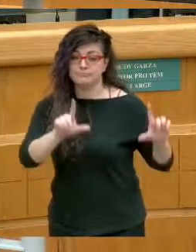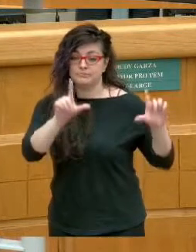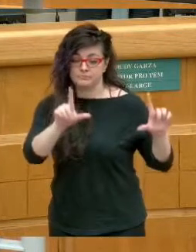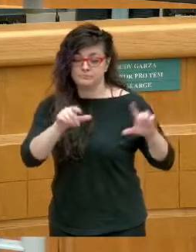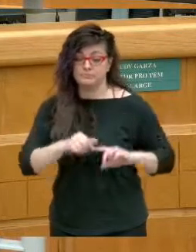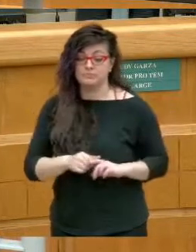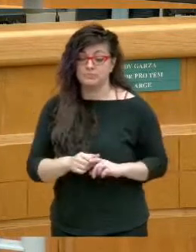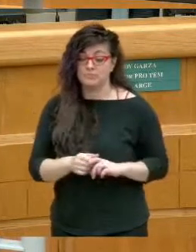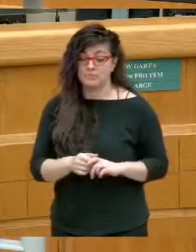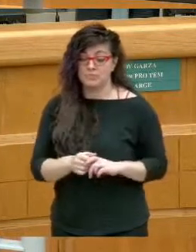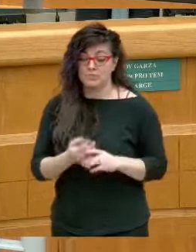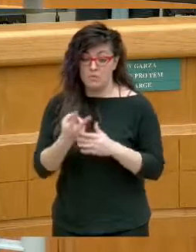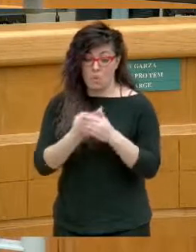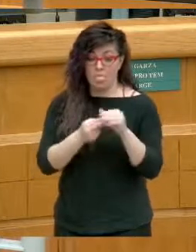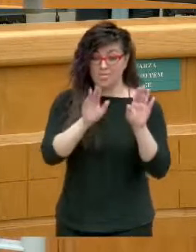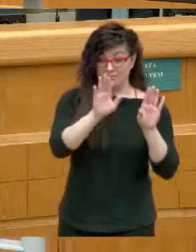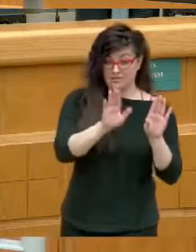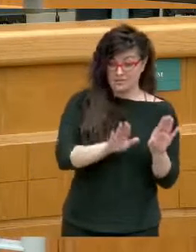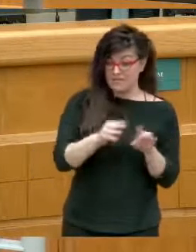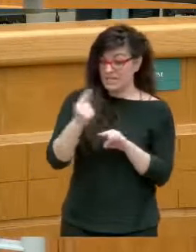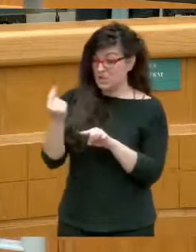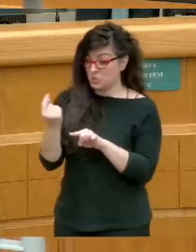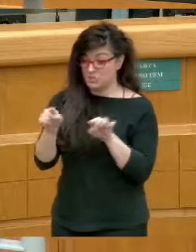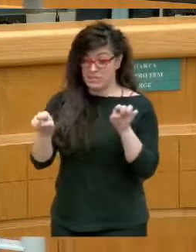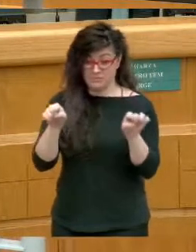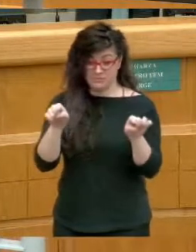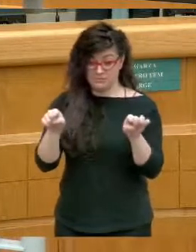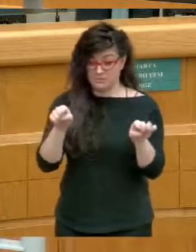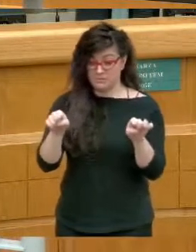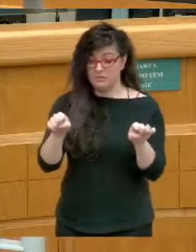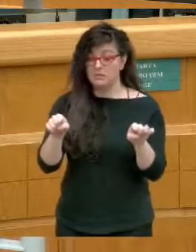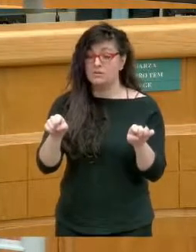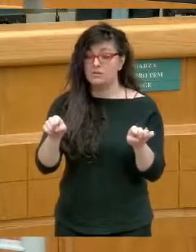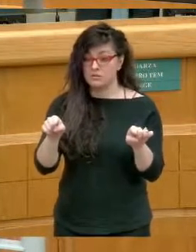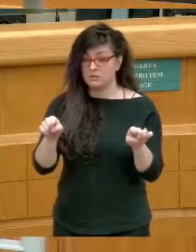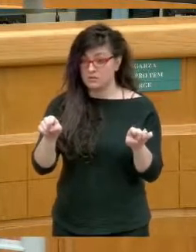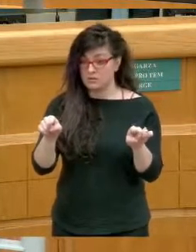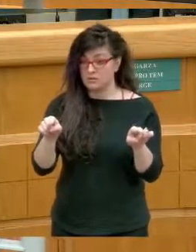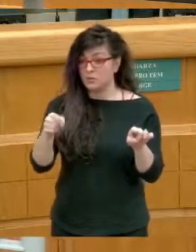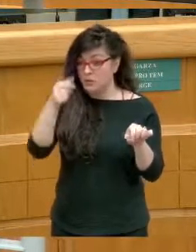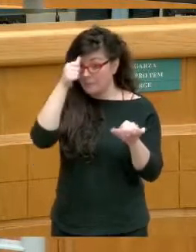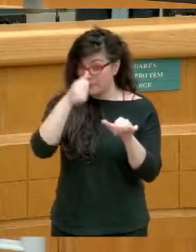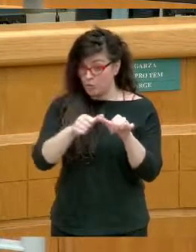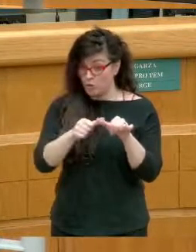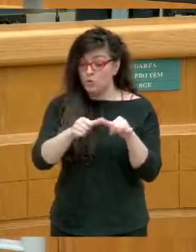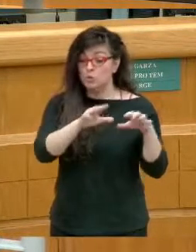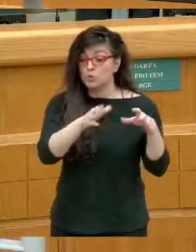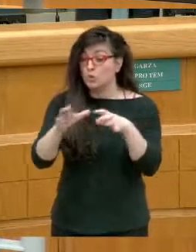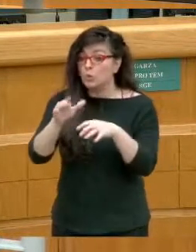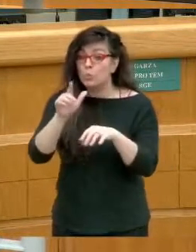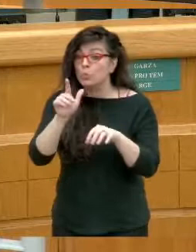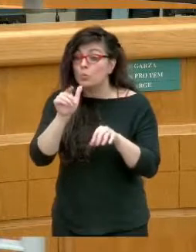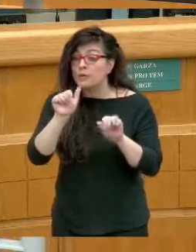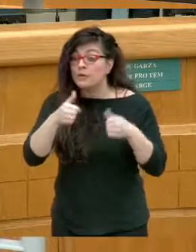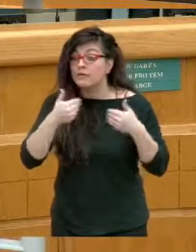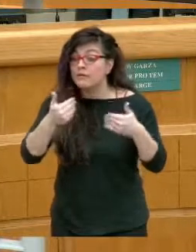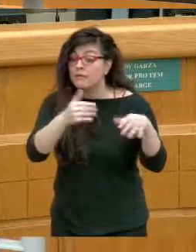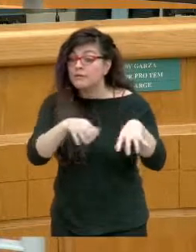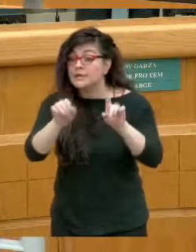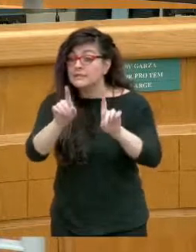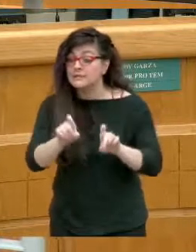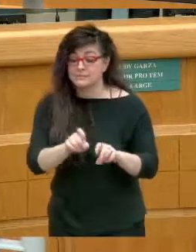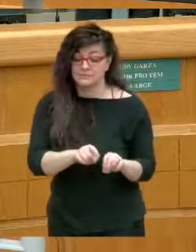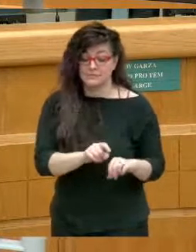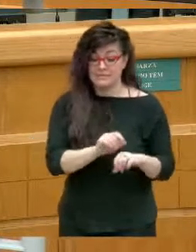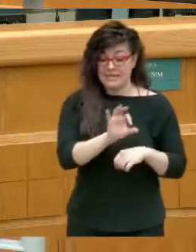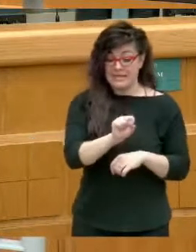those events, it's the Sunday one or the Tuesday one. And these events are for 2 people again. Remember, STX employees or